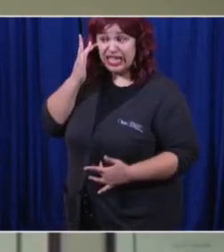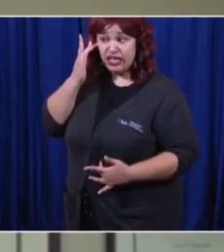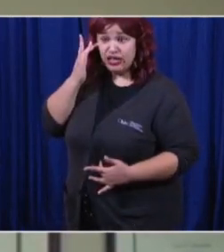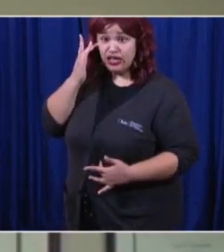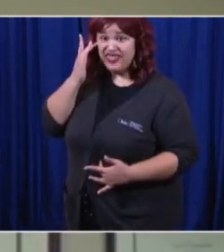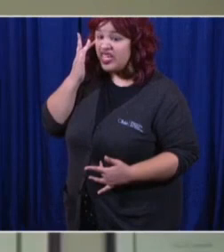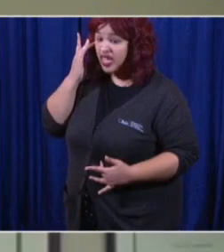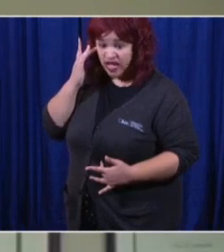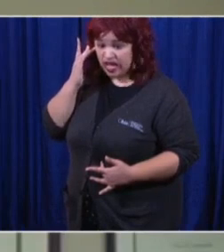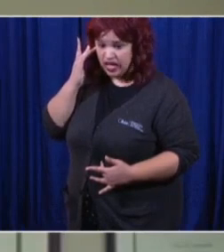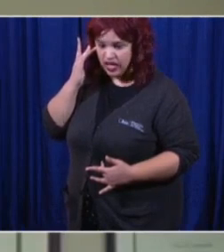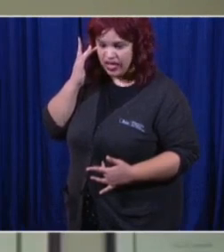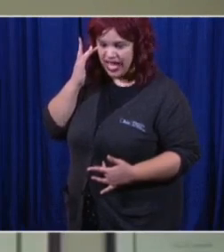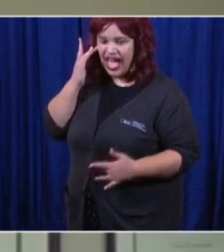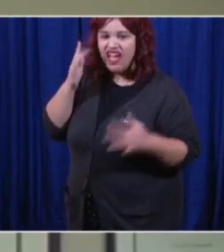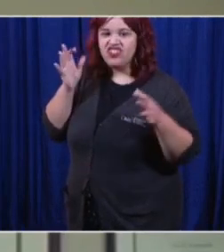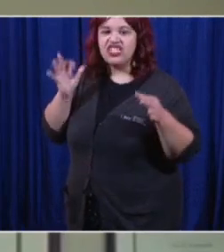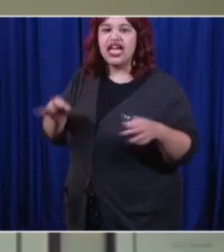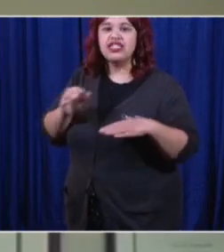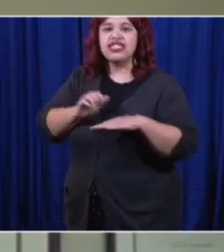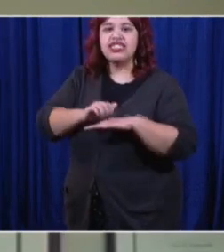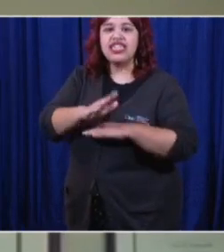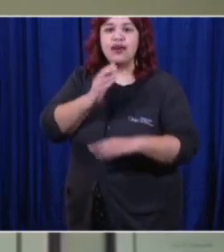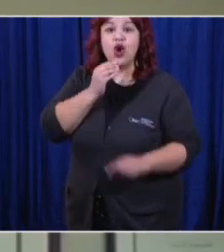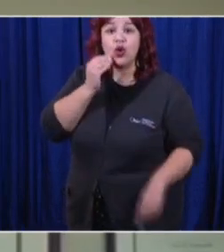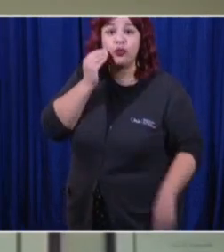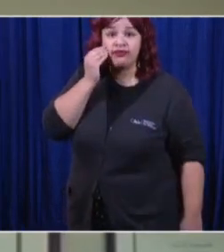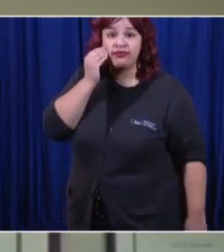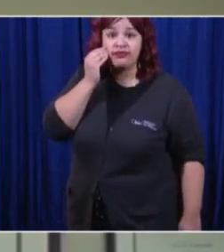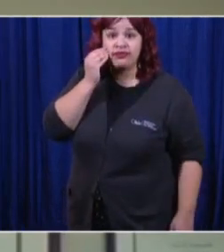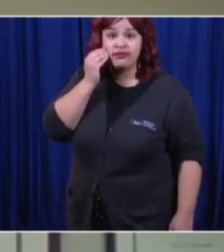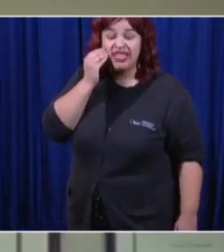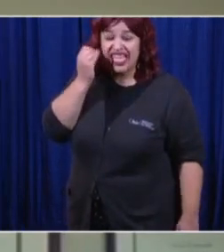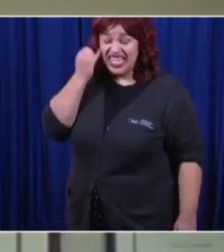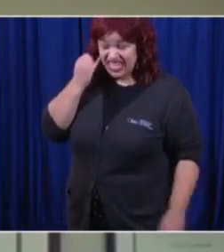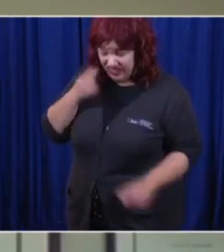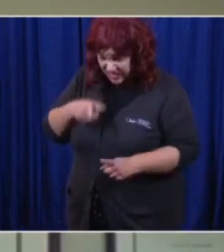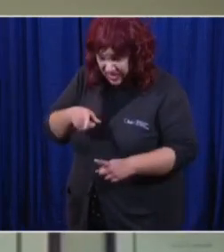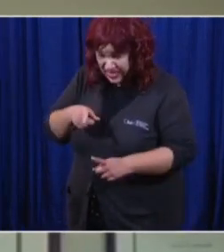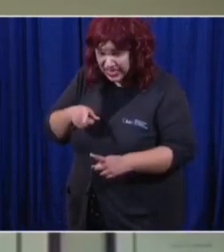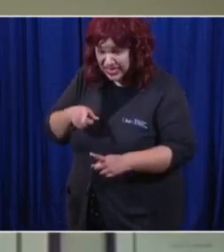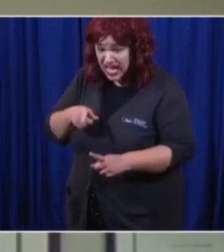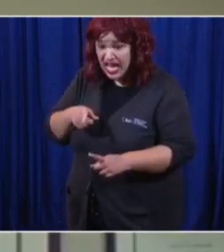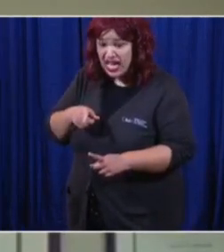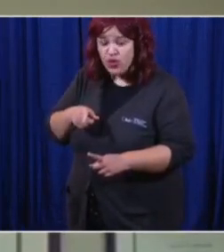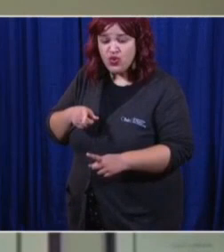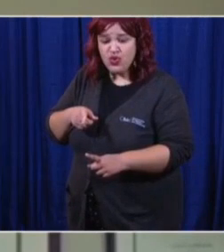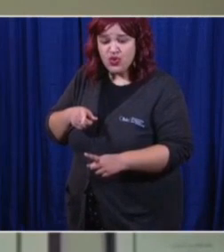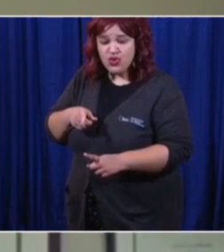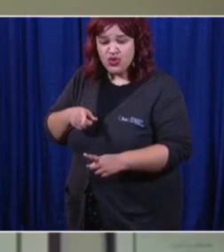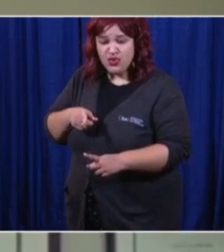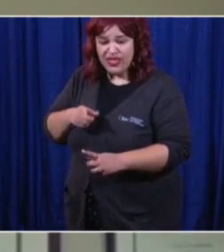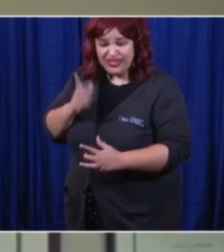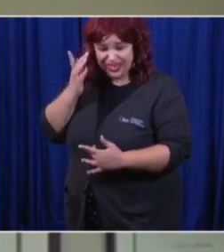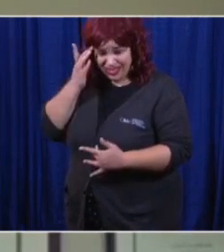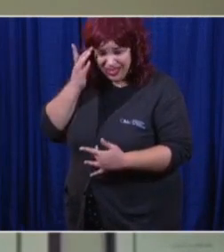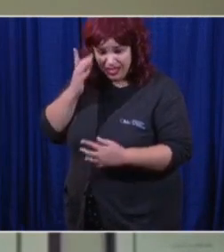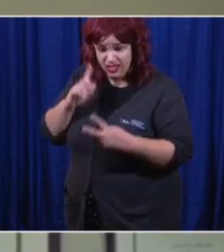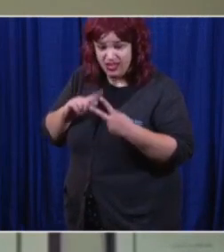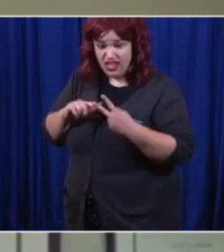making the decision, I need to admit this patient, and the patient happens to have COVID, tells us that the